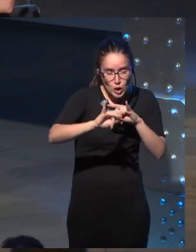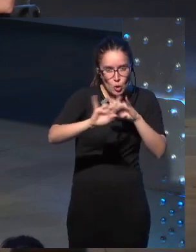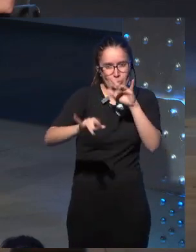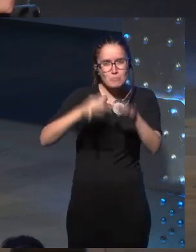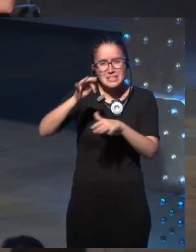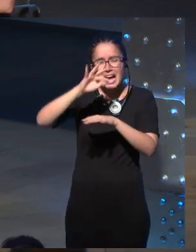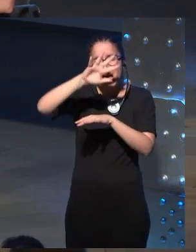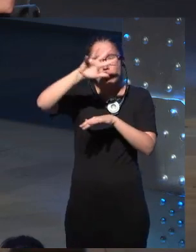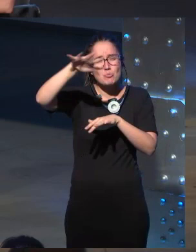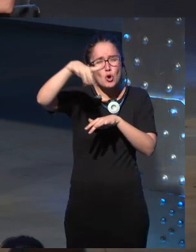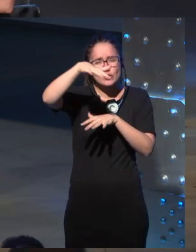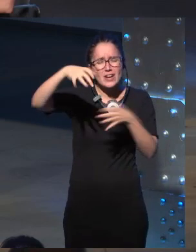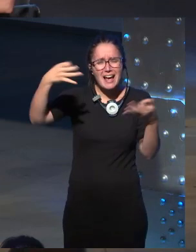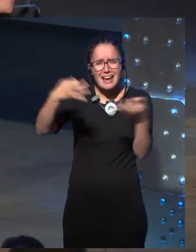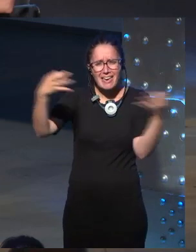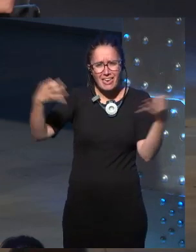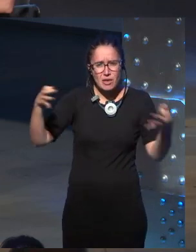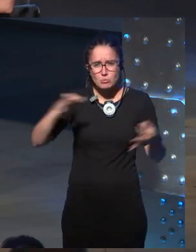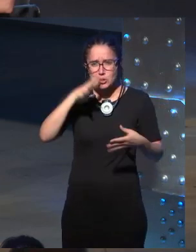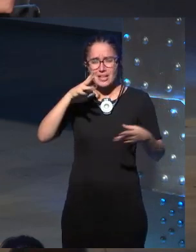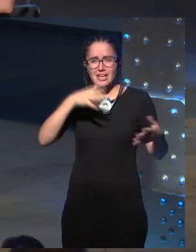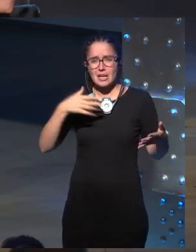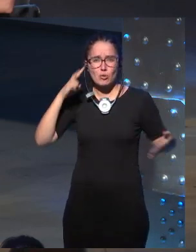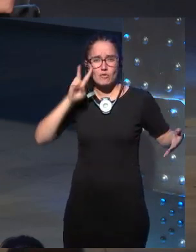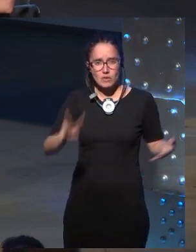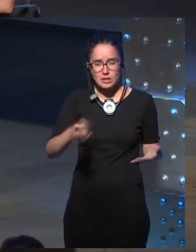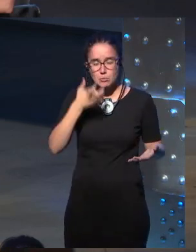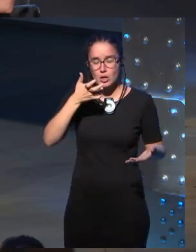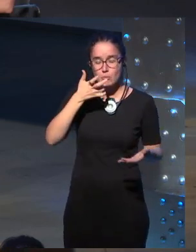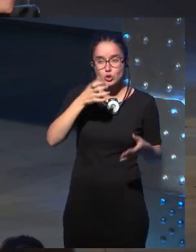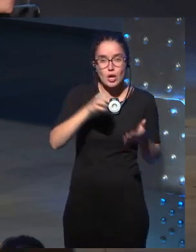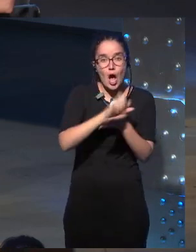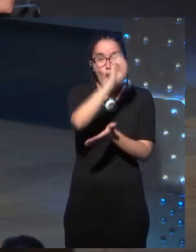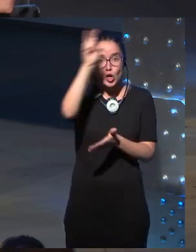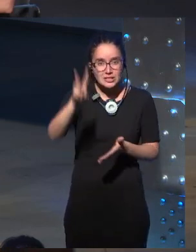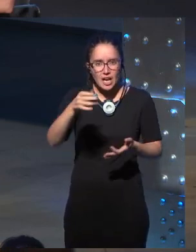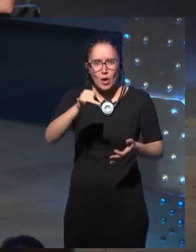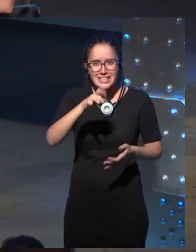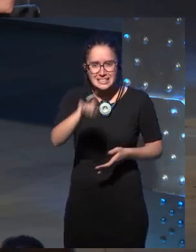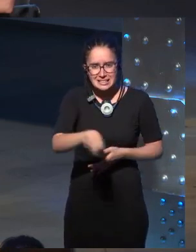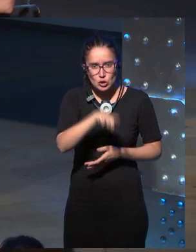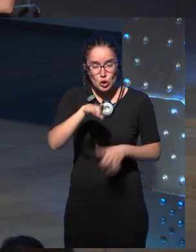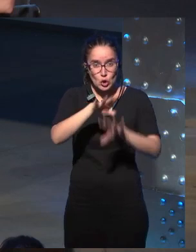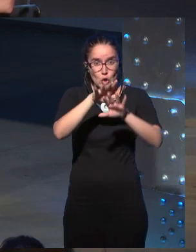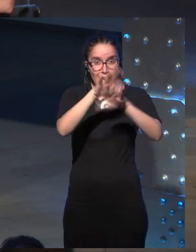atmosphere. Why? Because we want to see if, for instance, there is oxygen. on Earth, if you